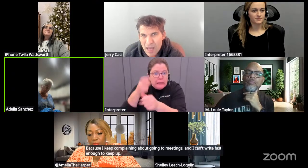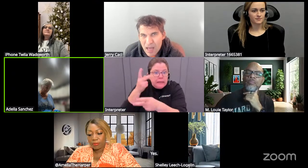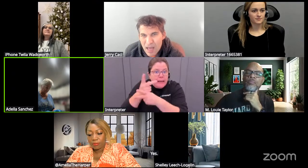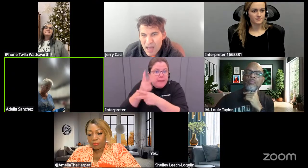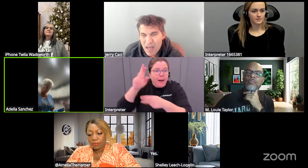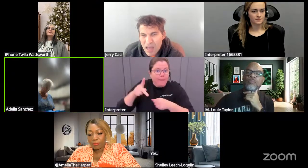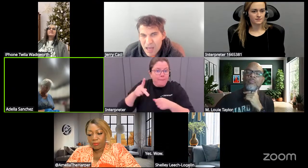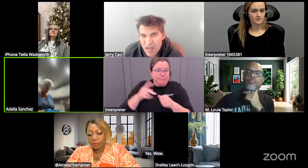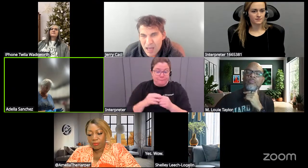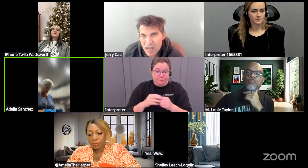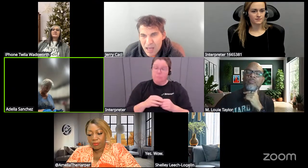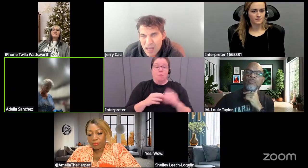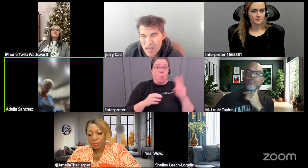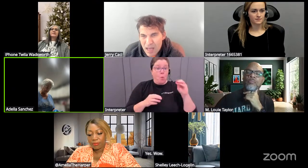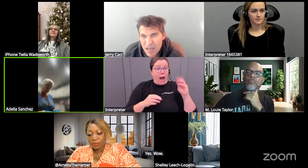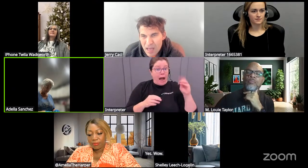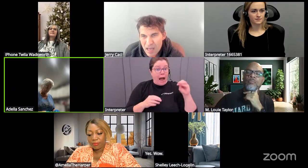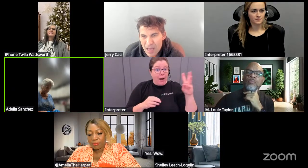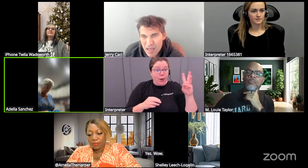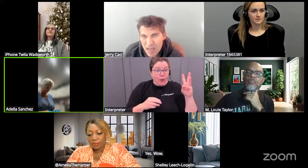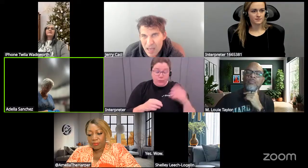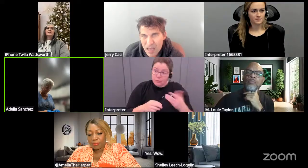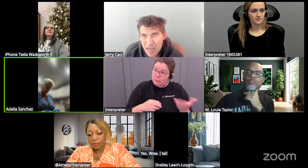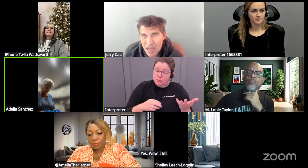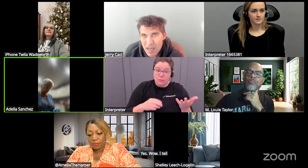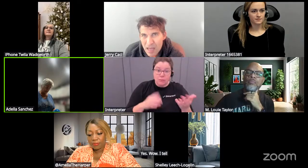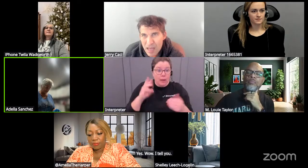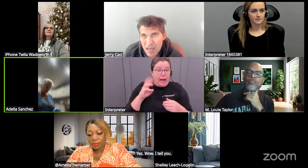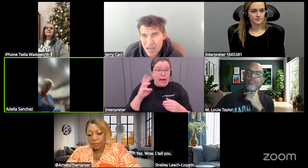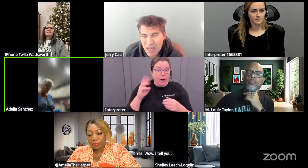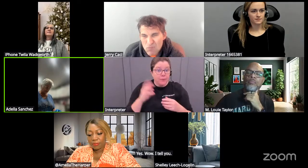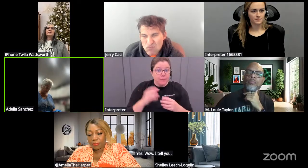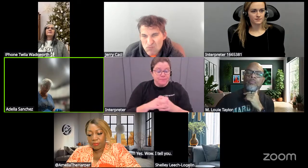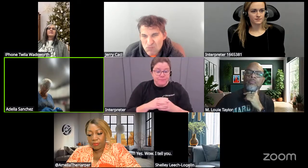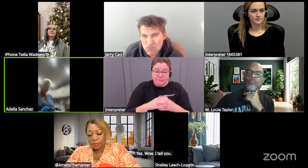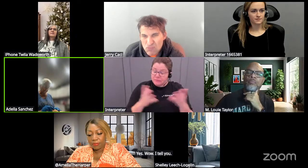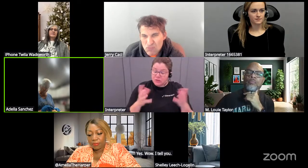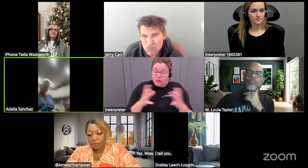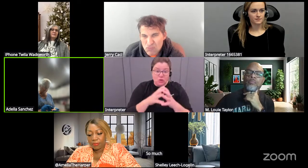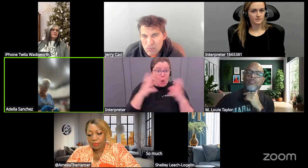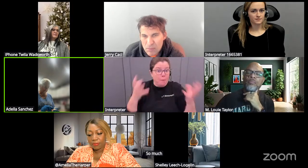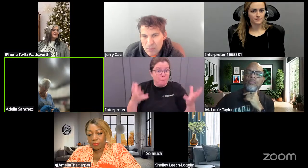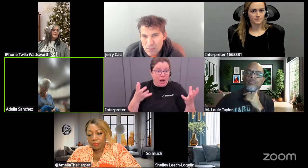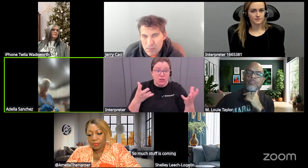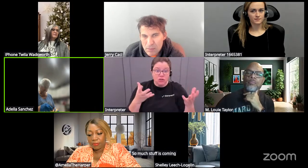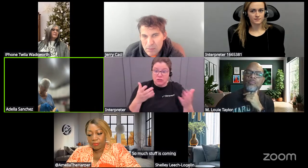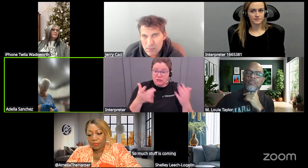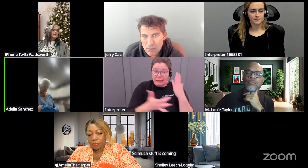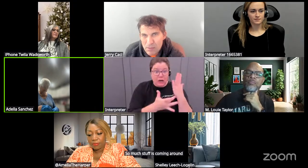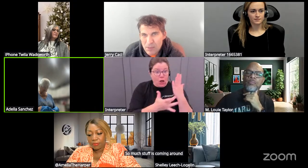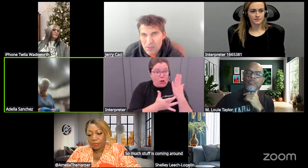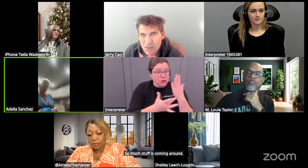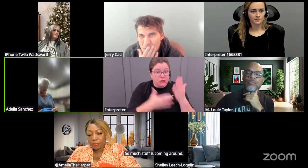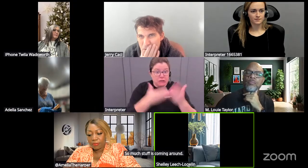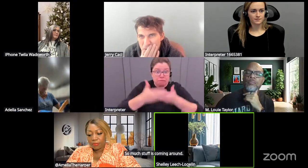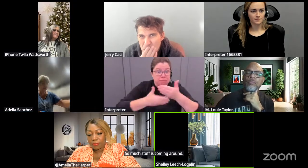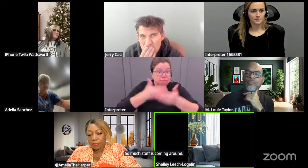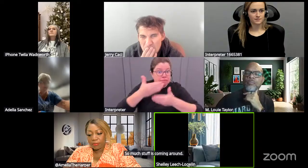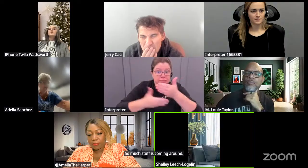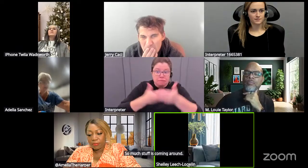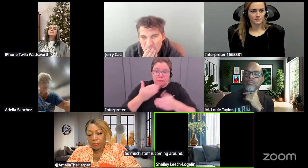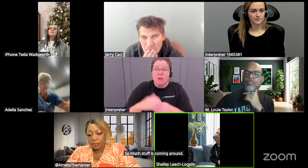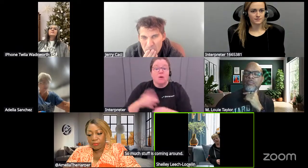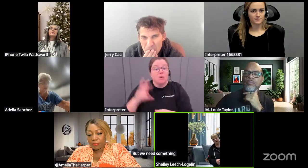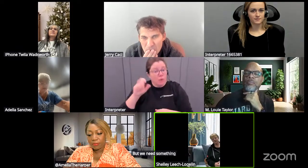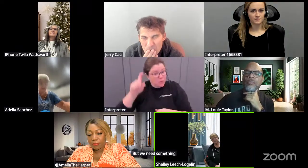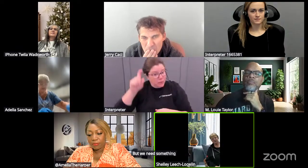Wow. I tell you, so much stuff is coming around. Well, we need something